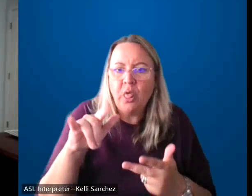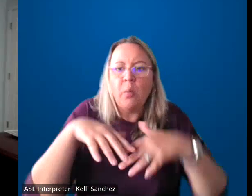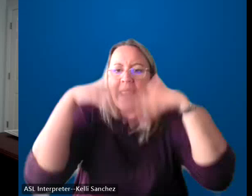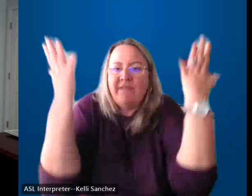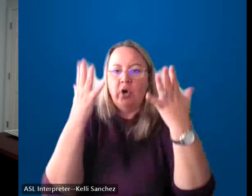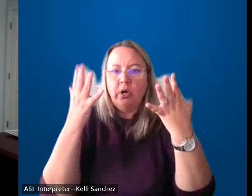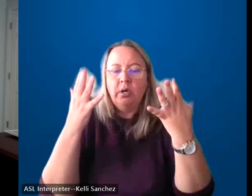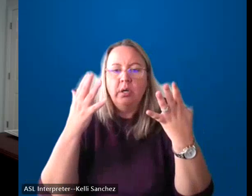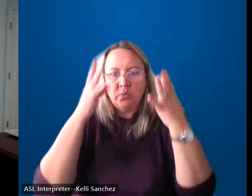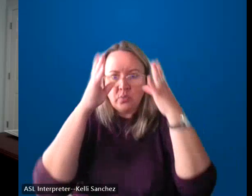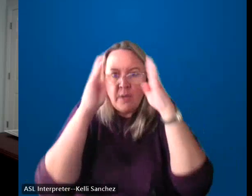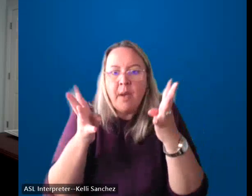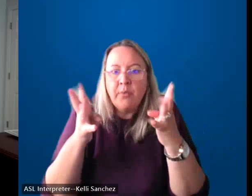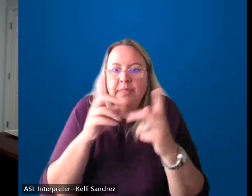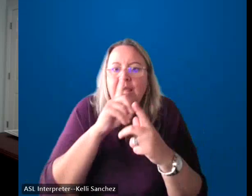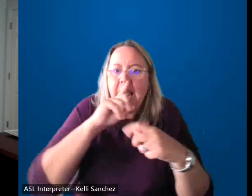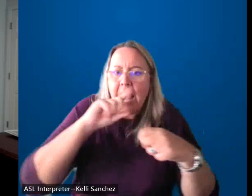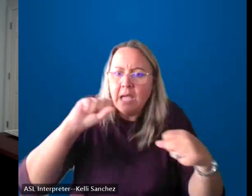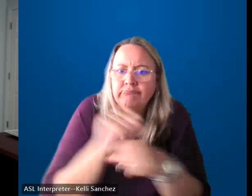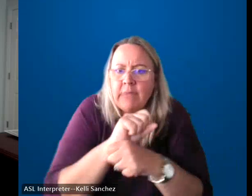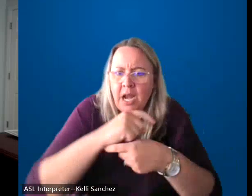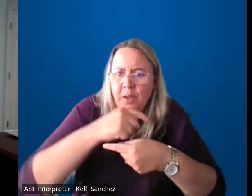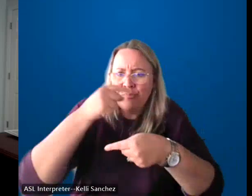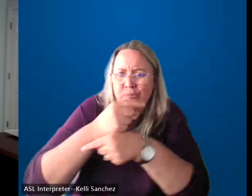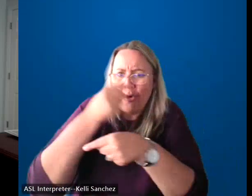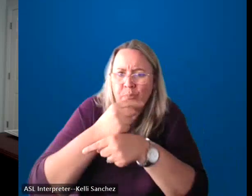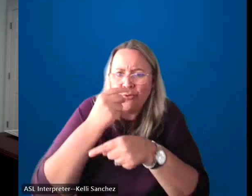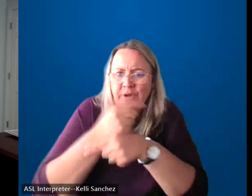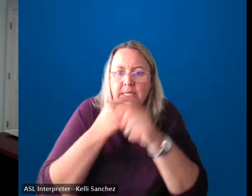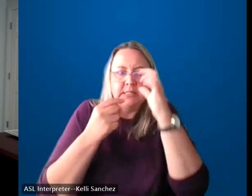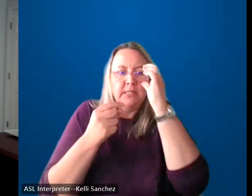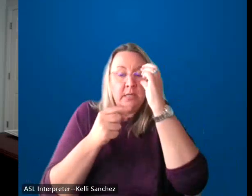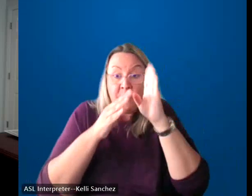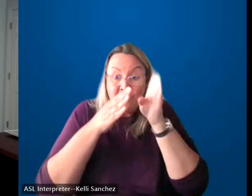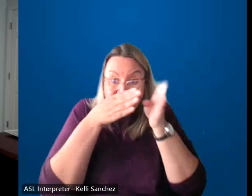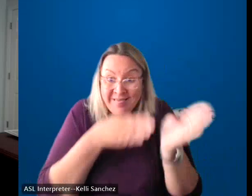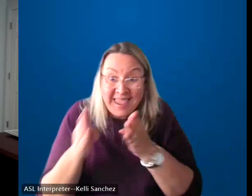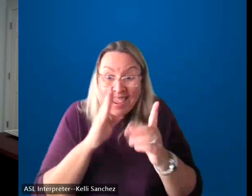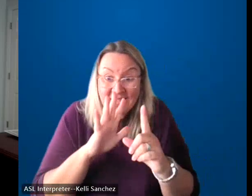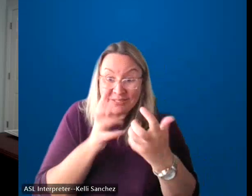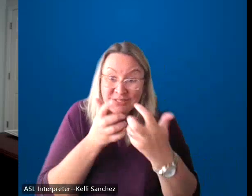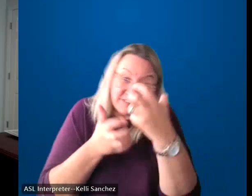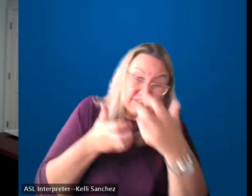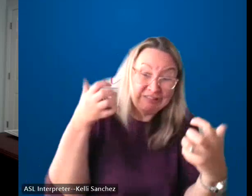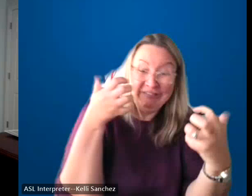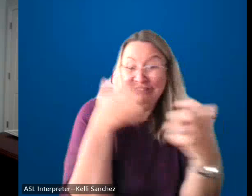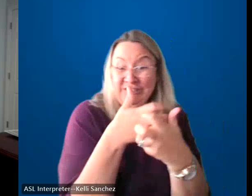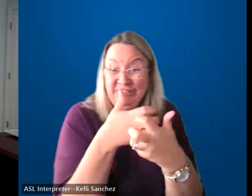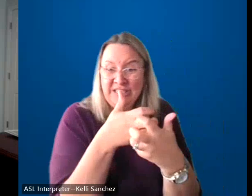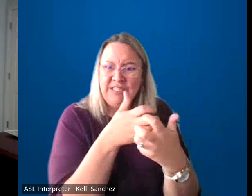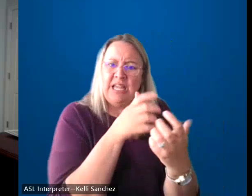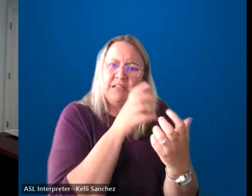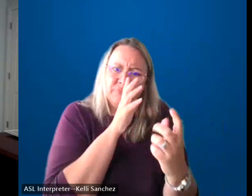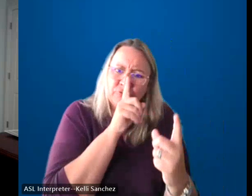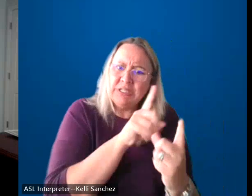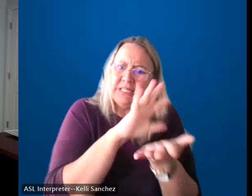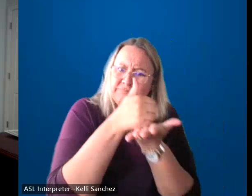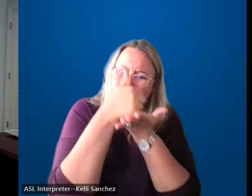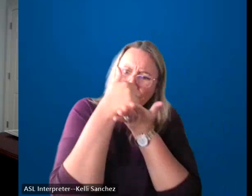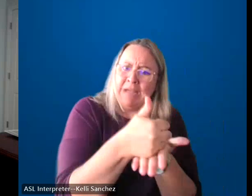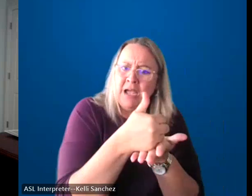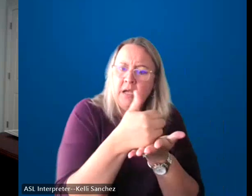to come up with a meaningful, concrete, longitudinal plan that truly recognizes all these